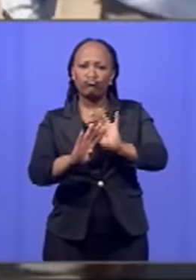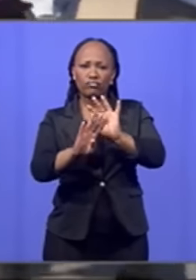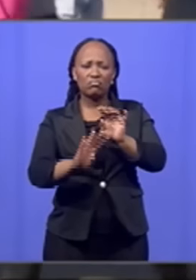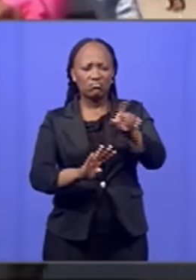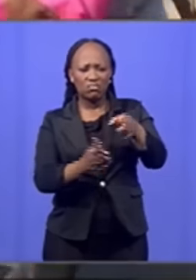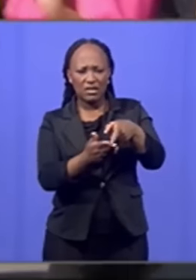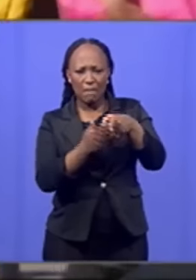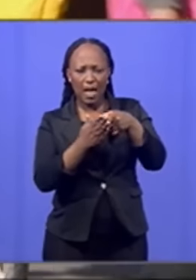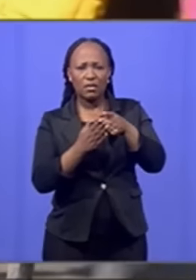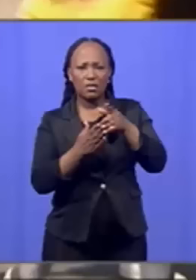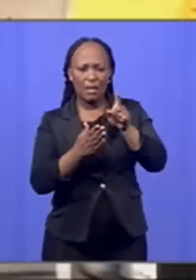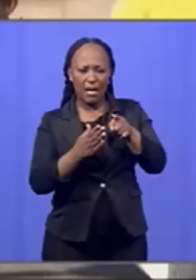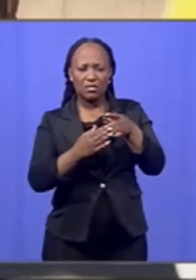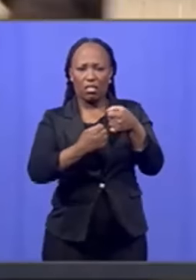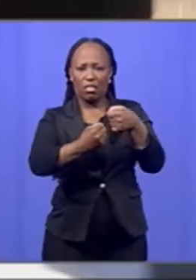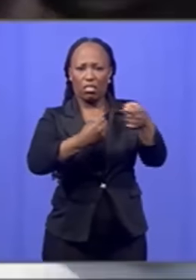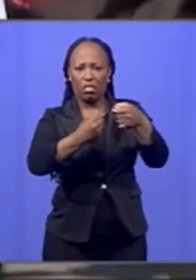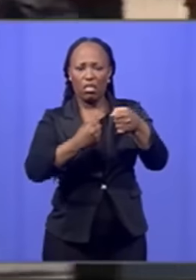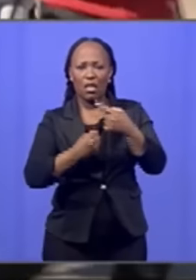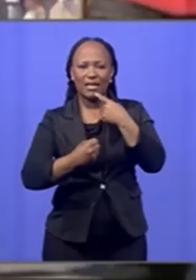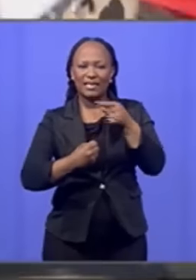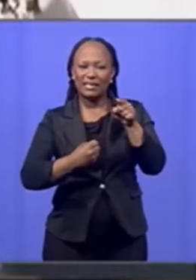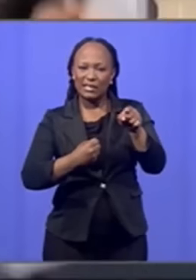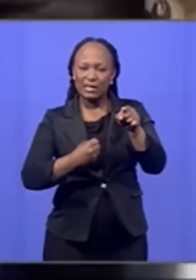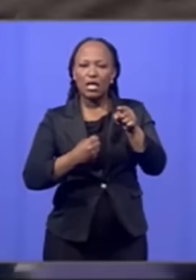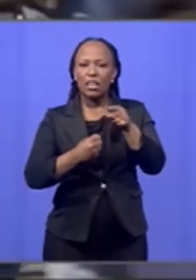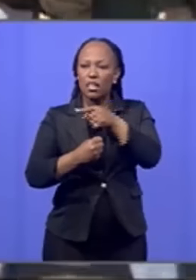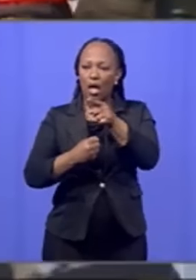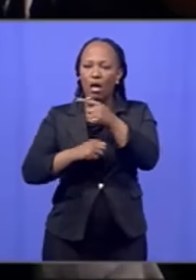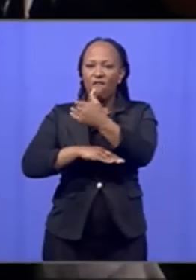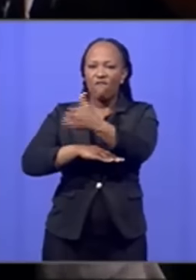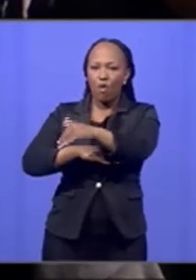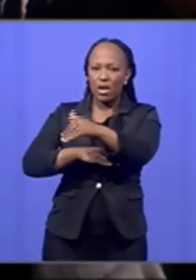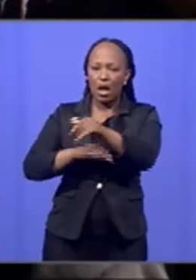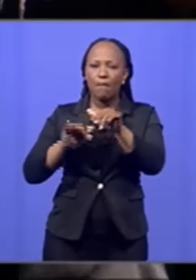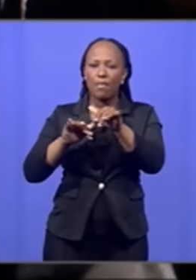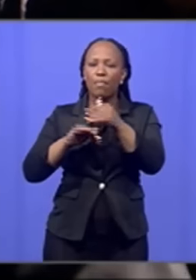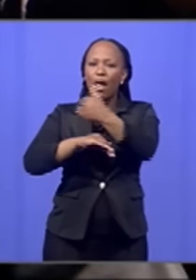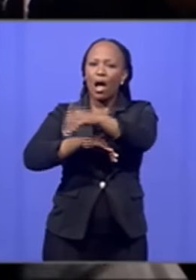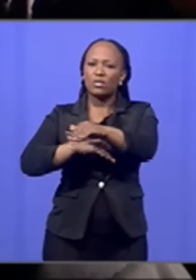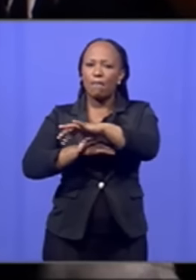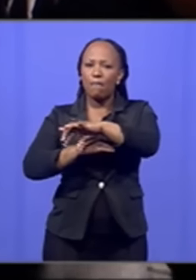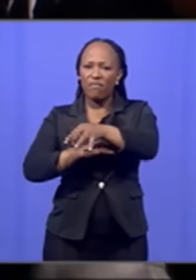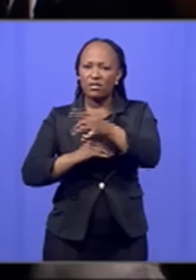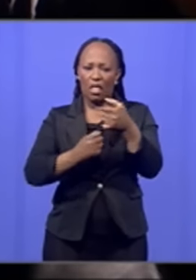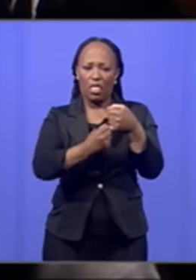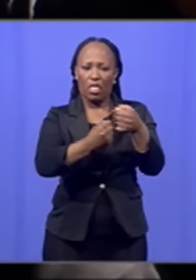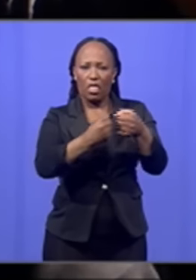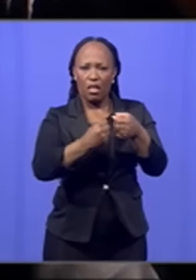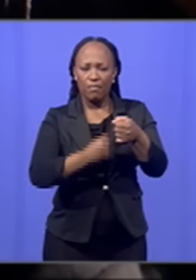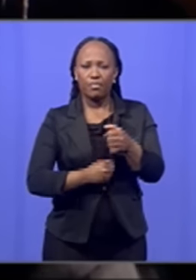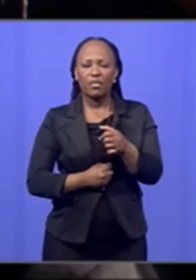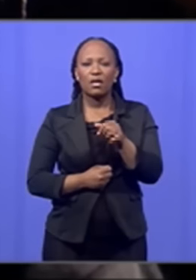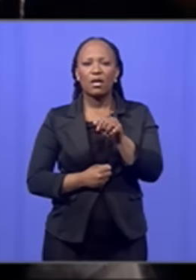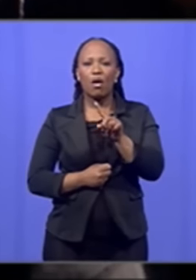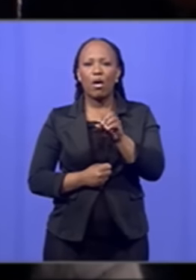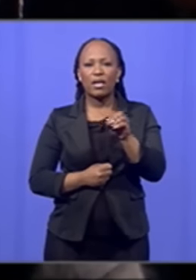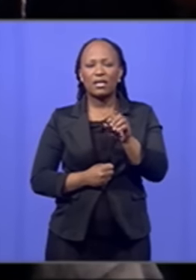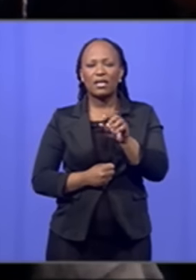ba ba tswang kwa tle ga province le ba ditšhaba. They will now bring opportunities and say they want 100 RDOs, but they will say one